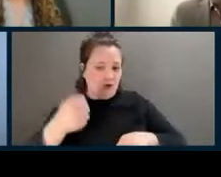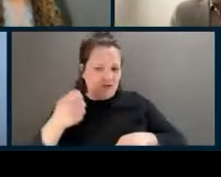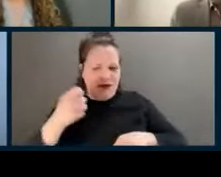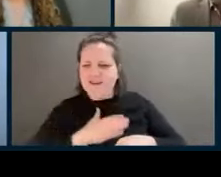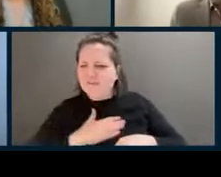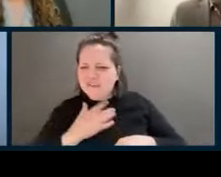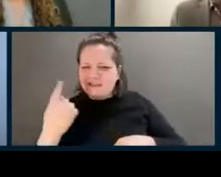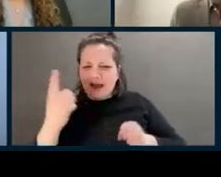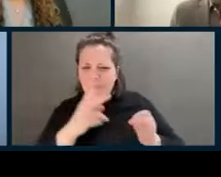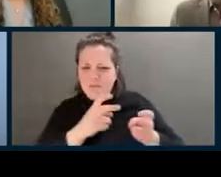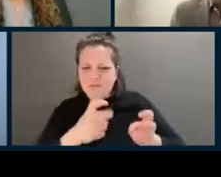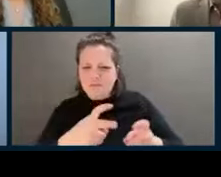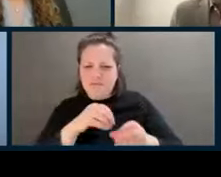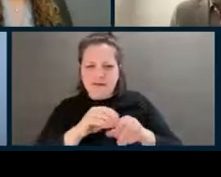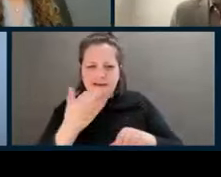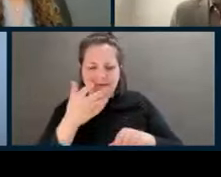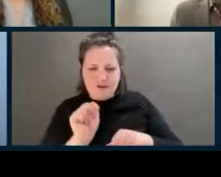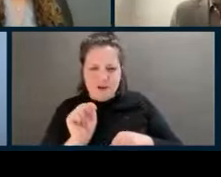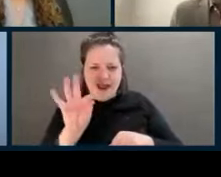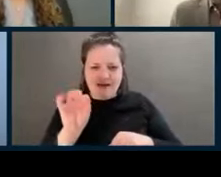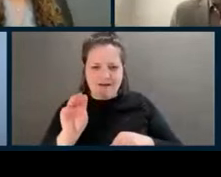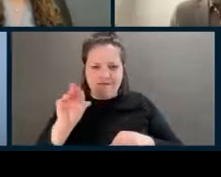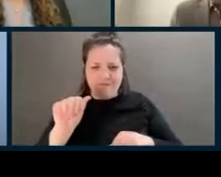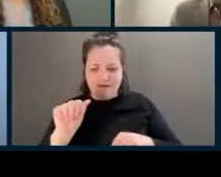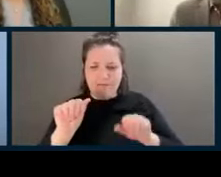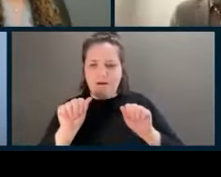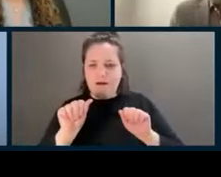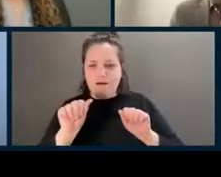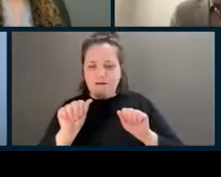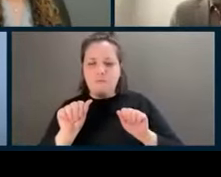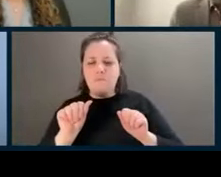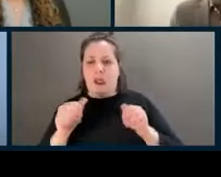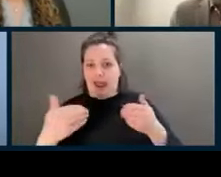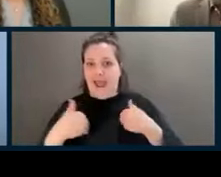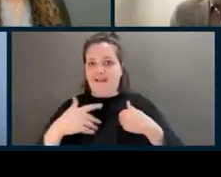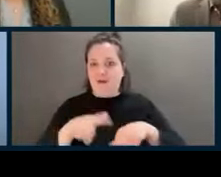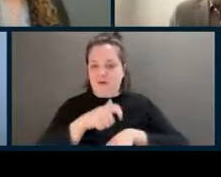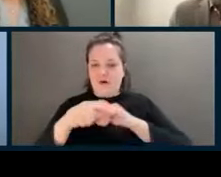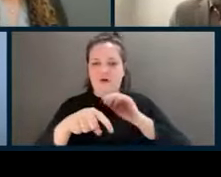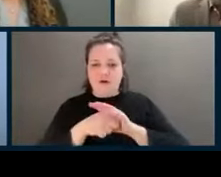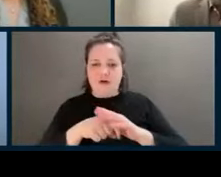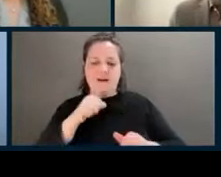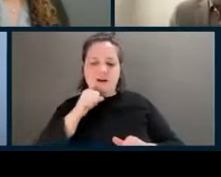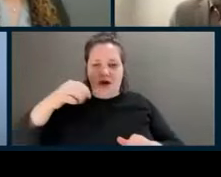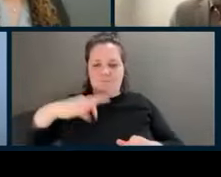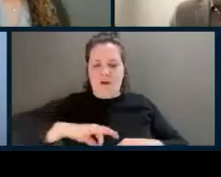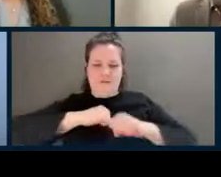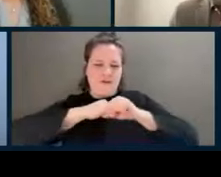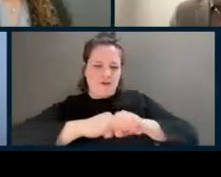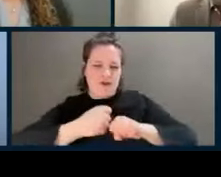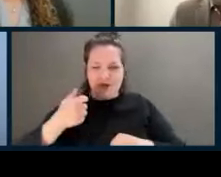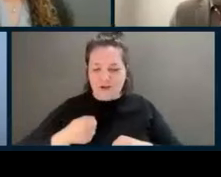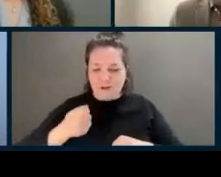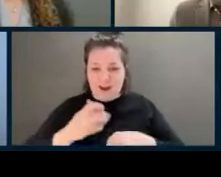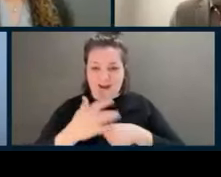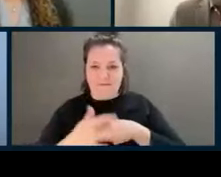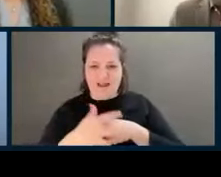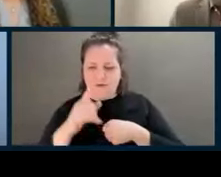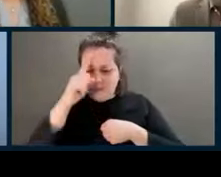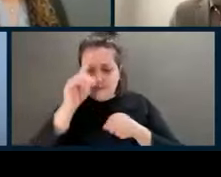more about FEMA's nonprofit security grant. And even I think it was important that you lifted up, because you can never say it